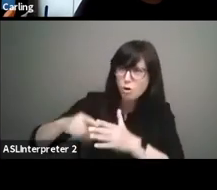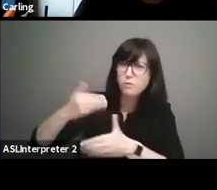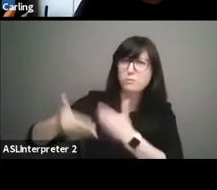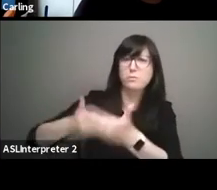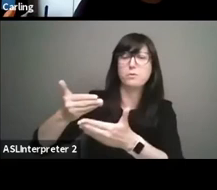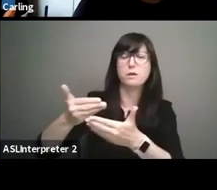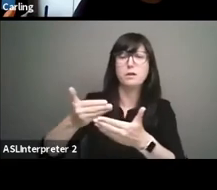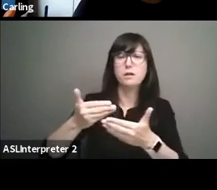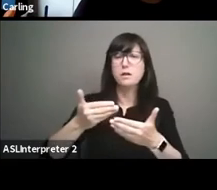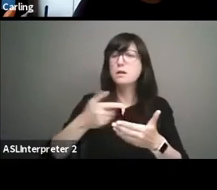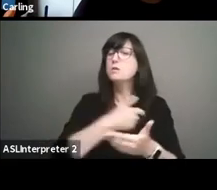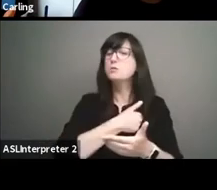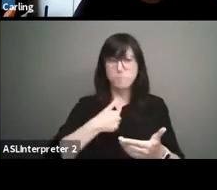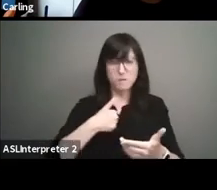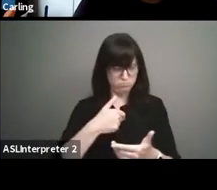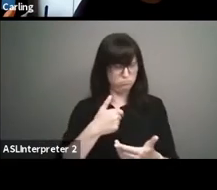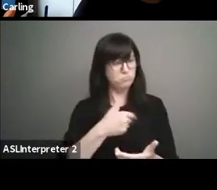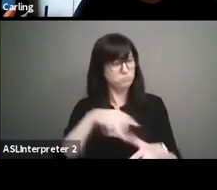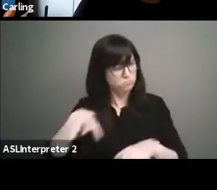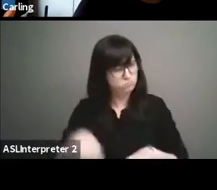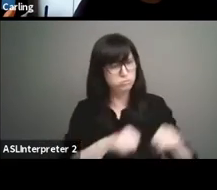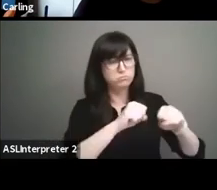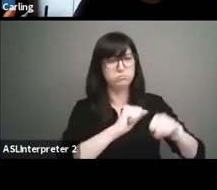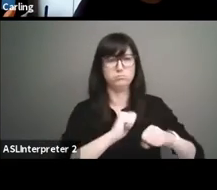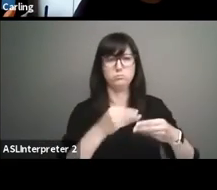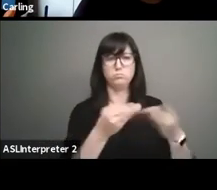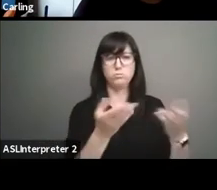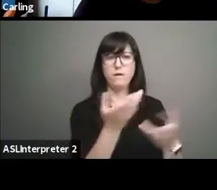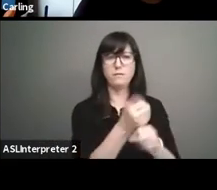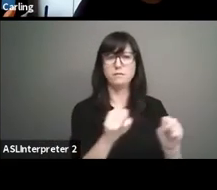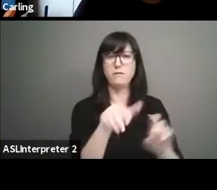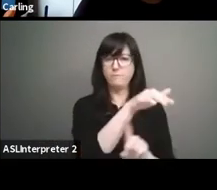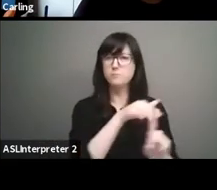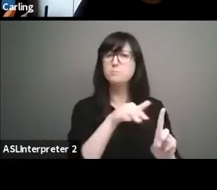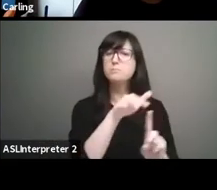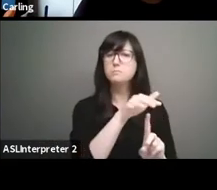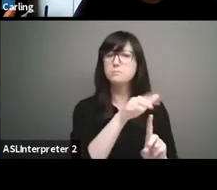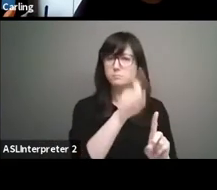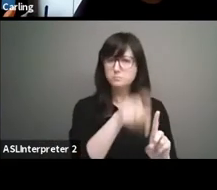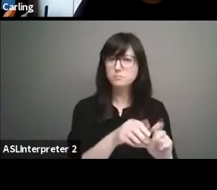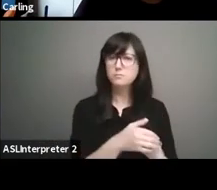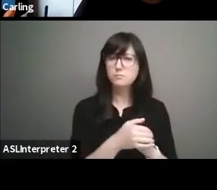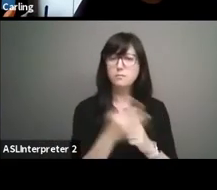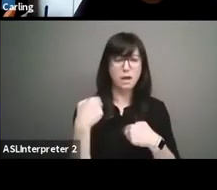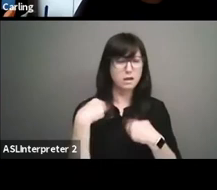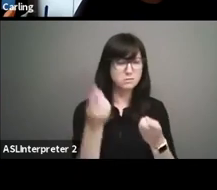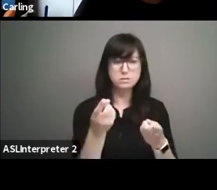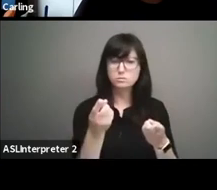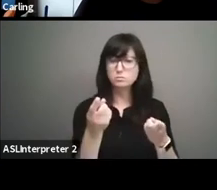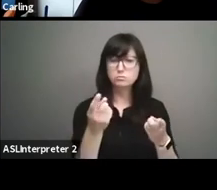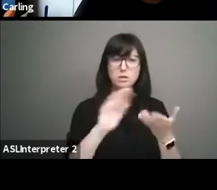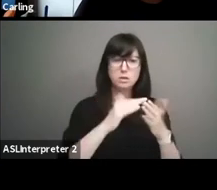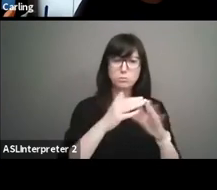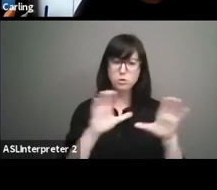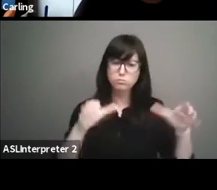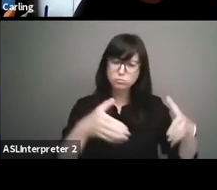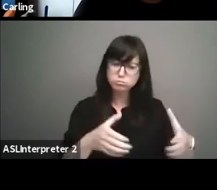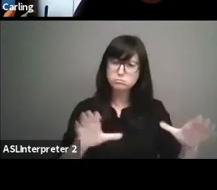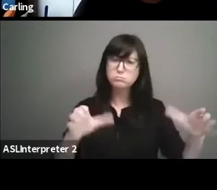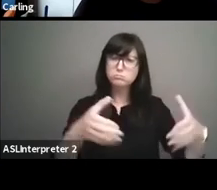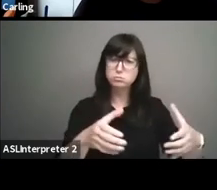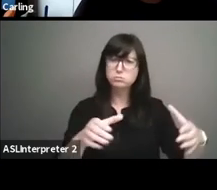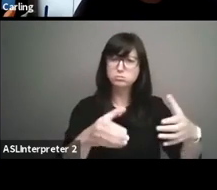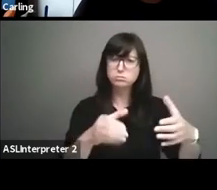those spaces that young people need. And since we've been gathering as a community, as